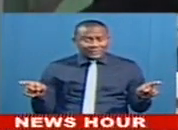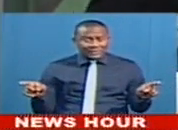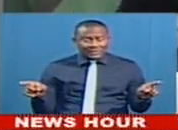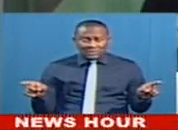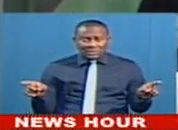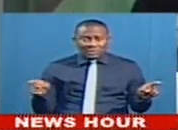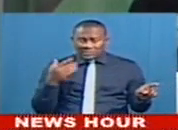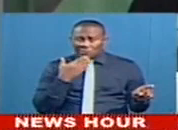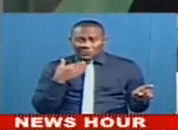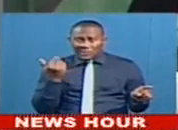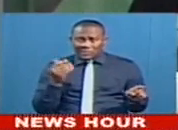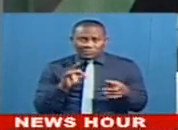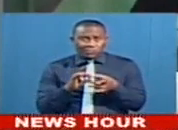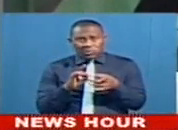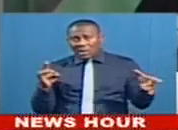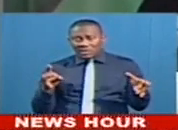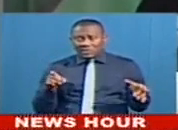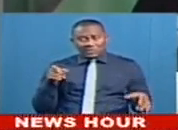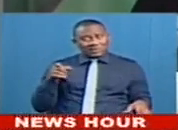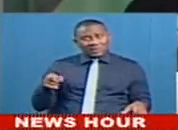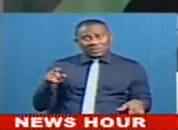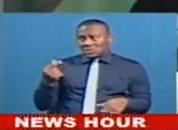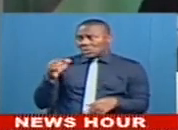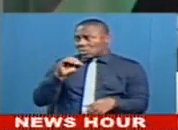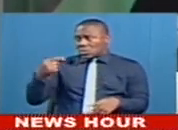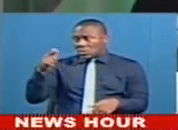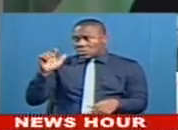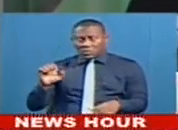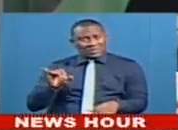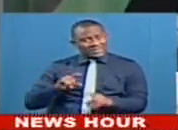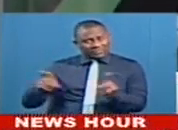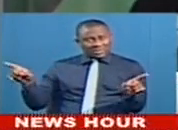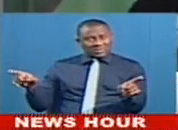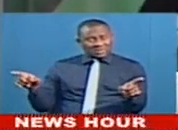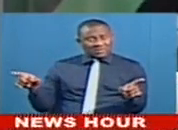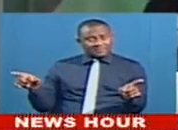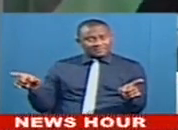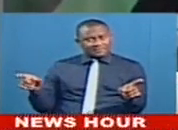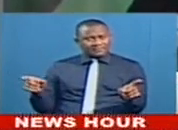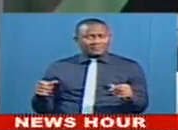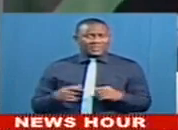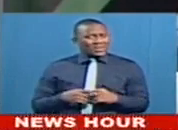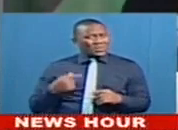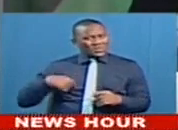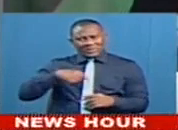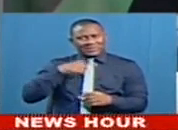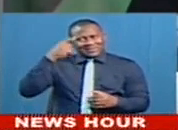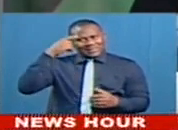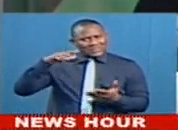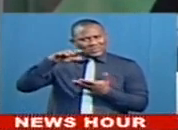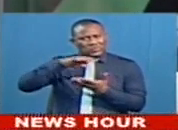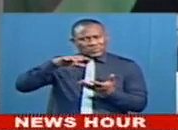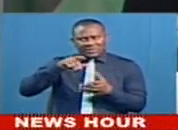the applications that are developed to use the system. We should not confuse the